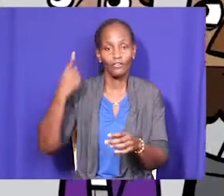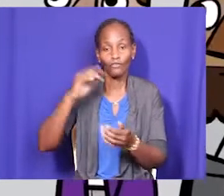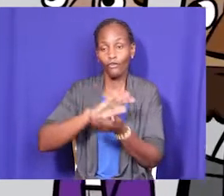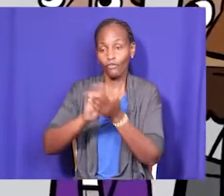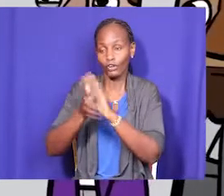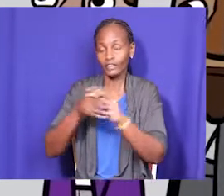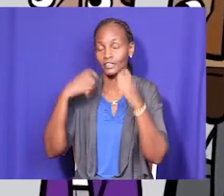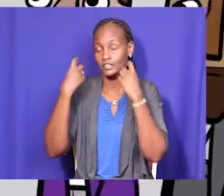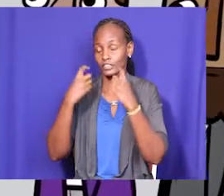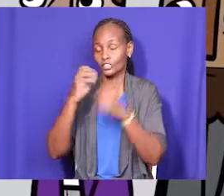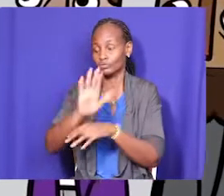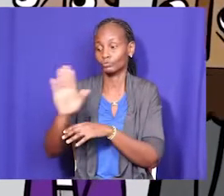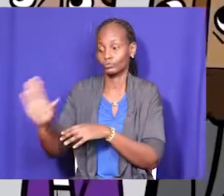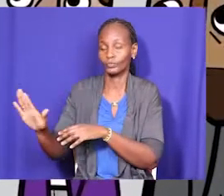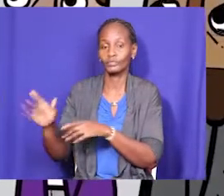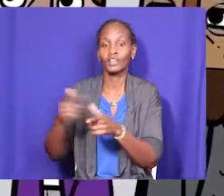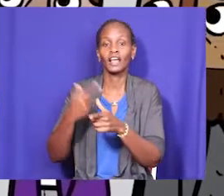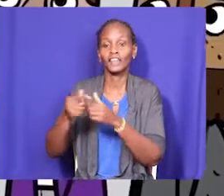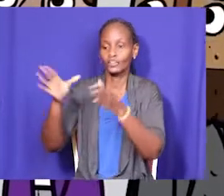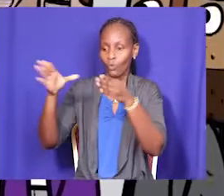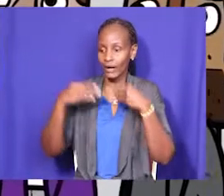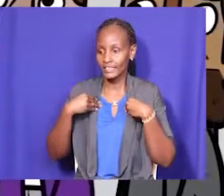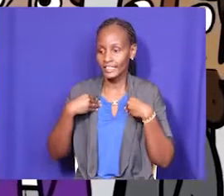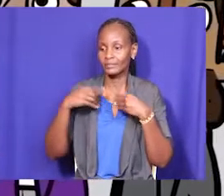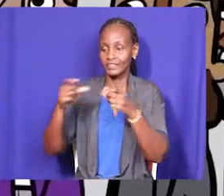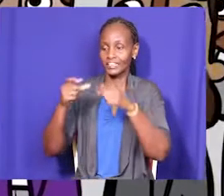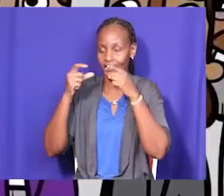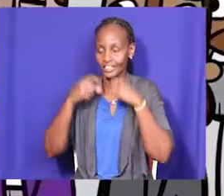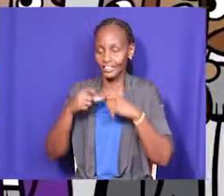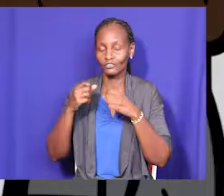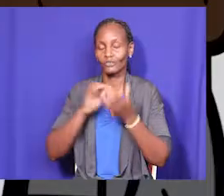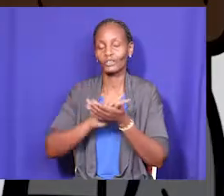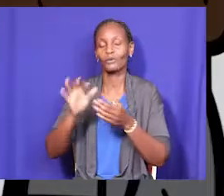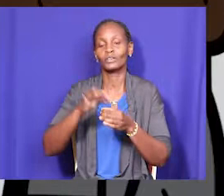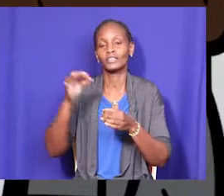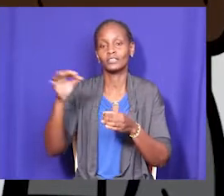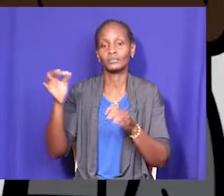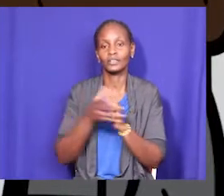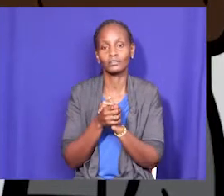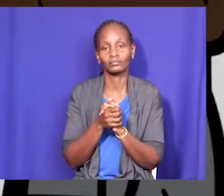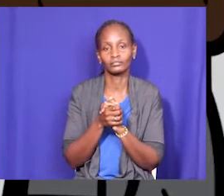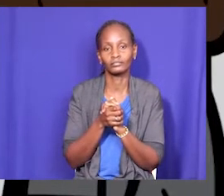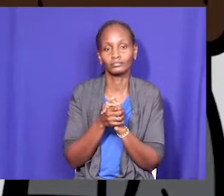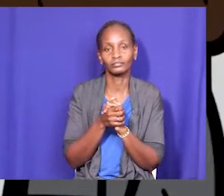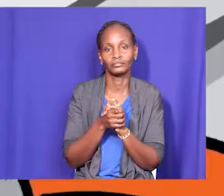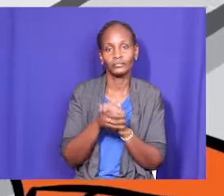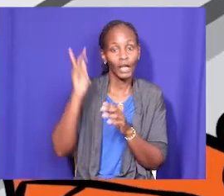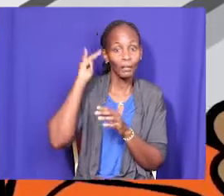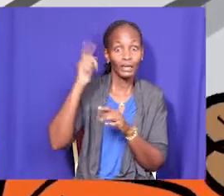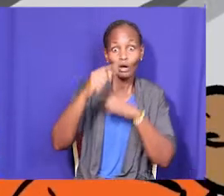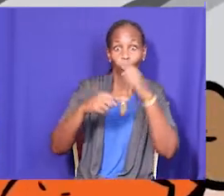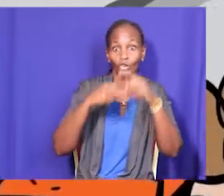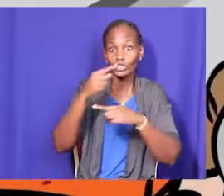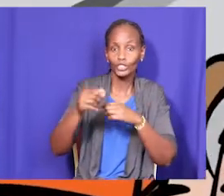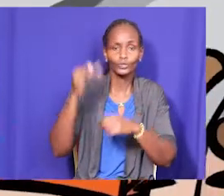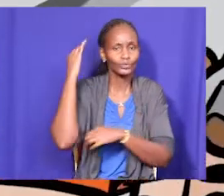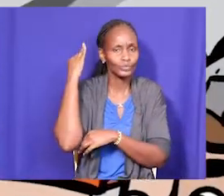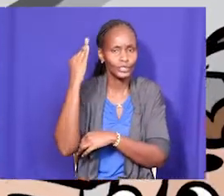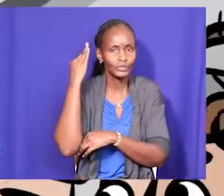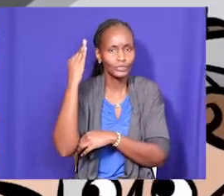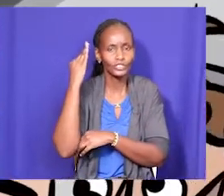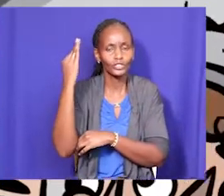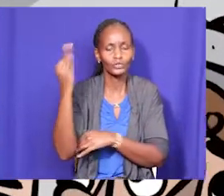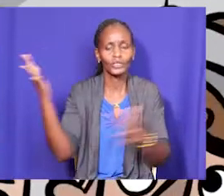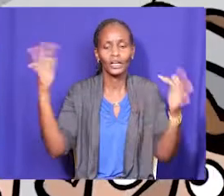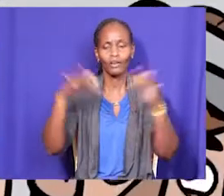forgiveness of your sins. Then you will receive the gift of the Holy Spirit." Wow! Peter continued to preach to the crowd for